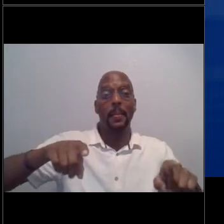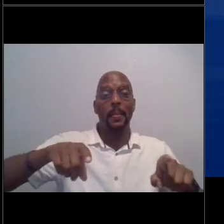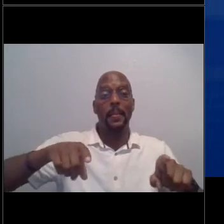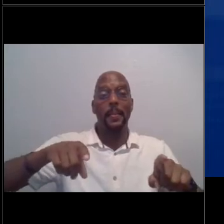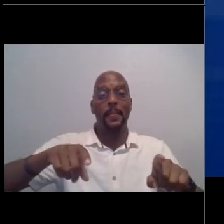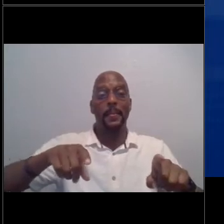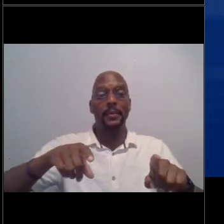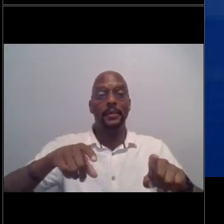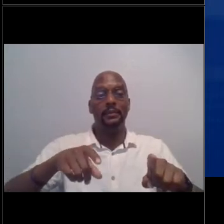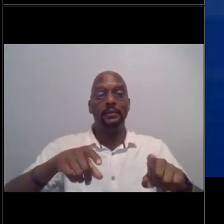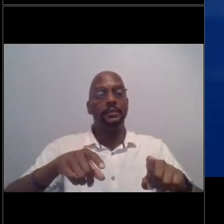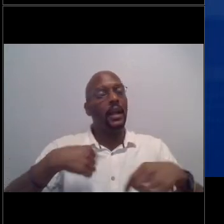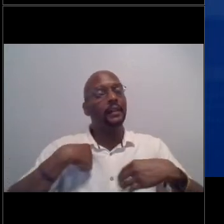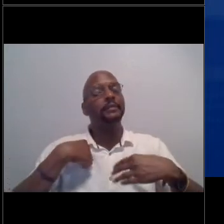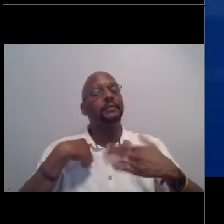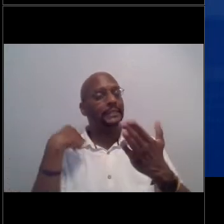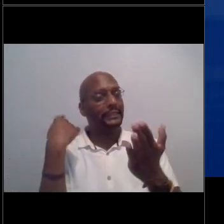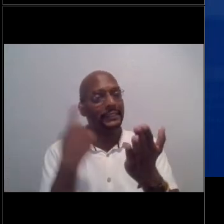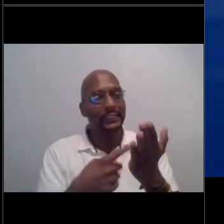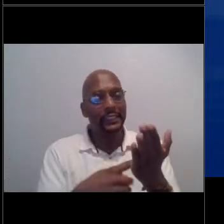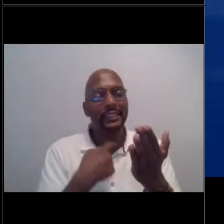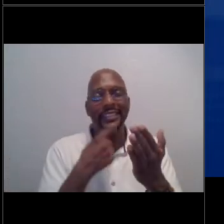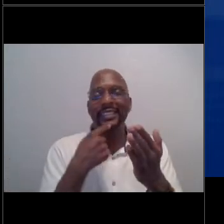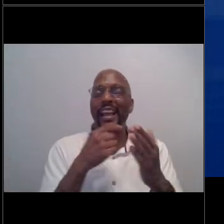there was an indication that the average